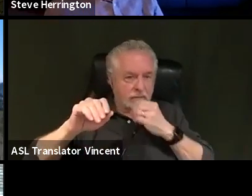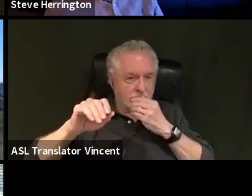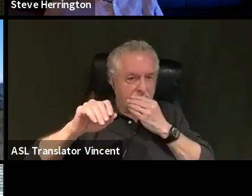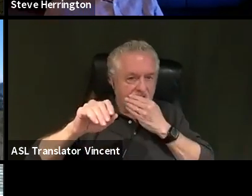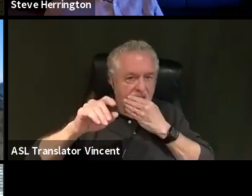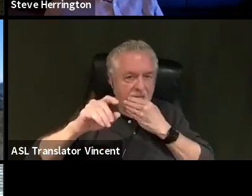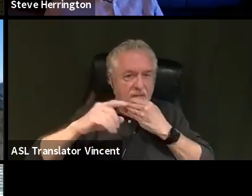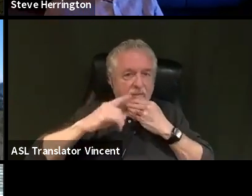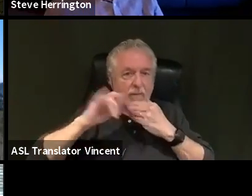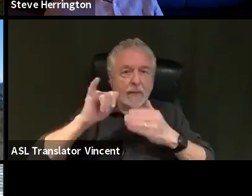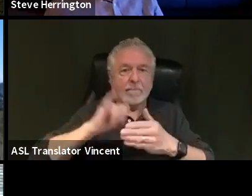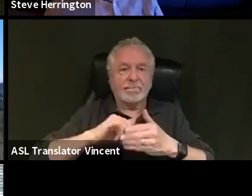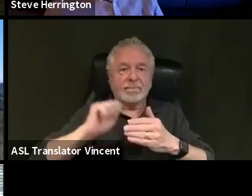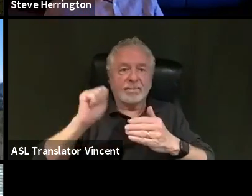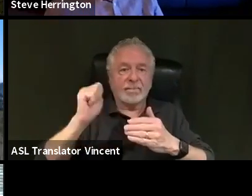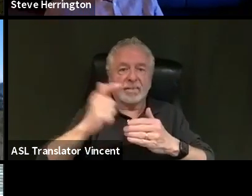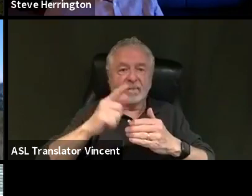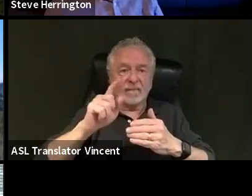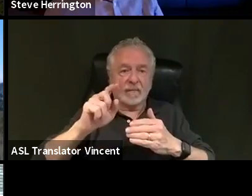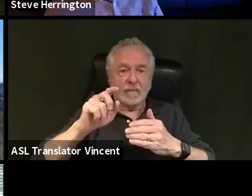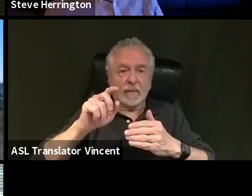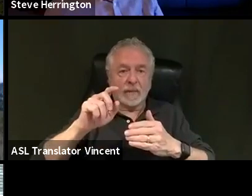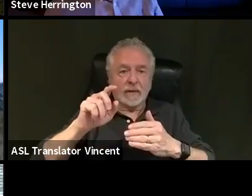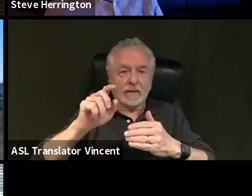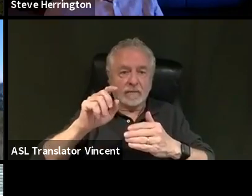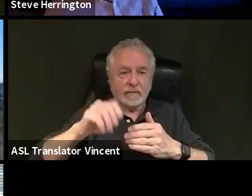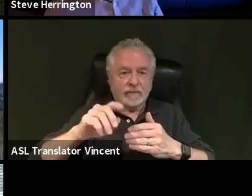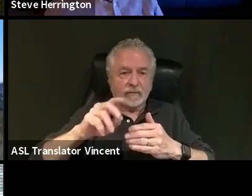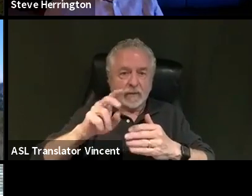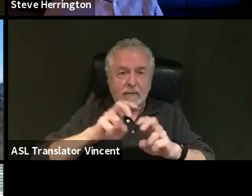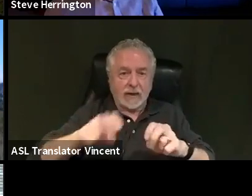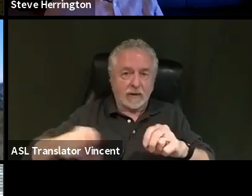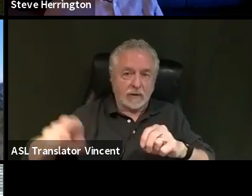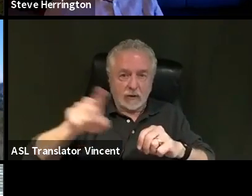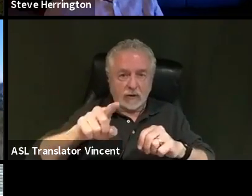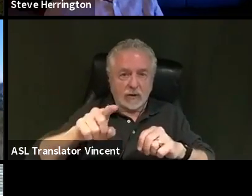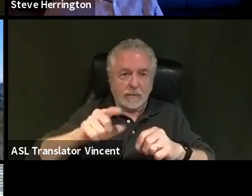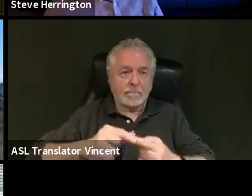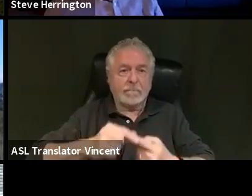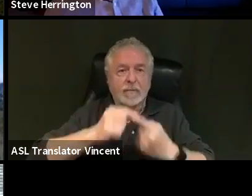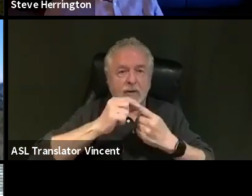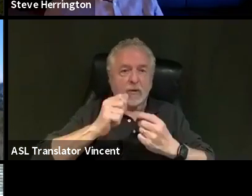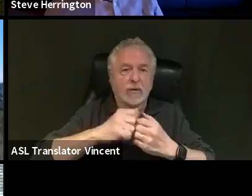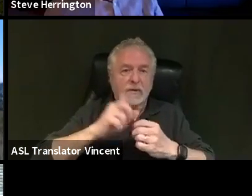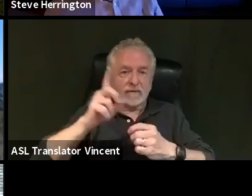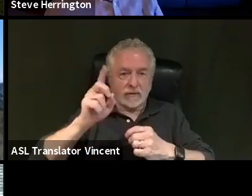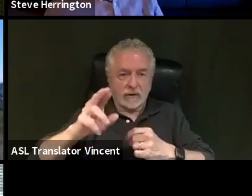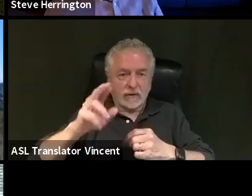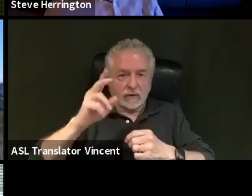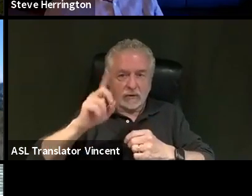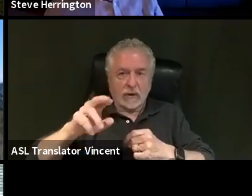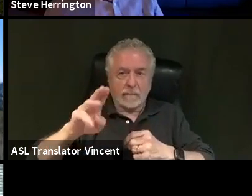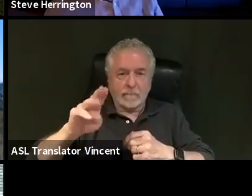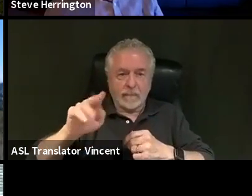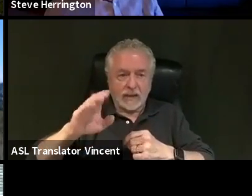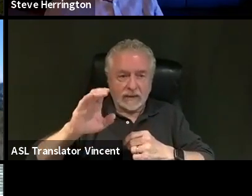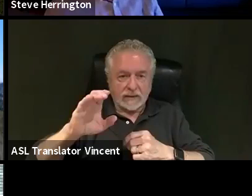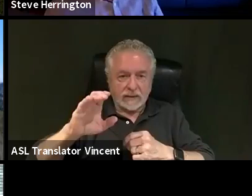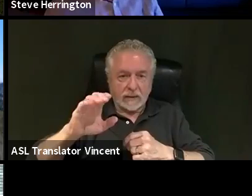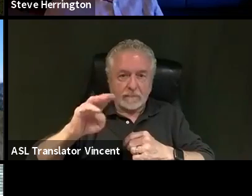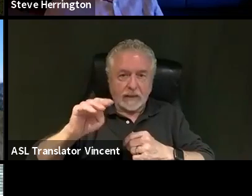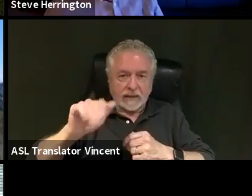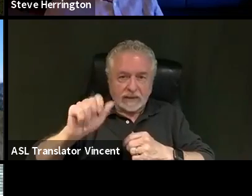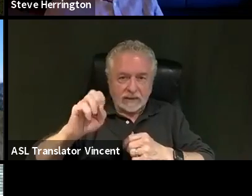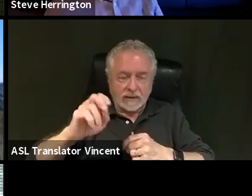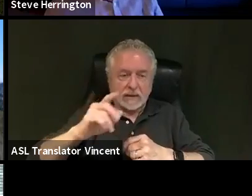Let me just say that all of us here in this panel, particularly the physicians, I know Dr. Mays and Dr. Shende and myself